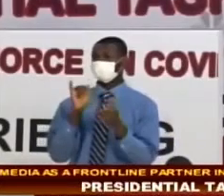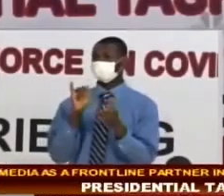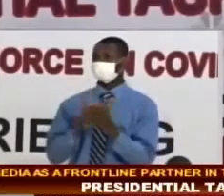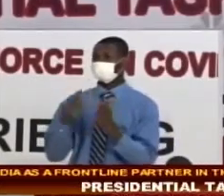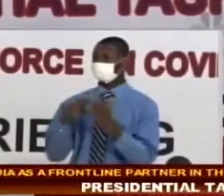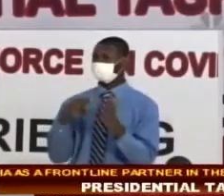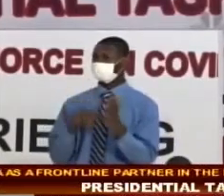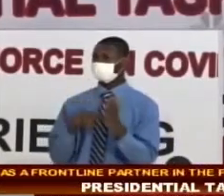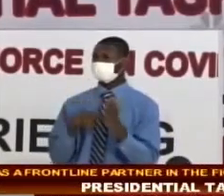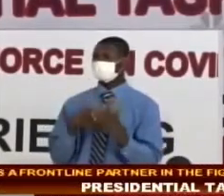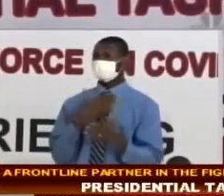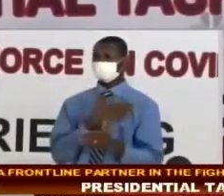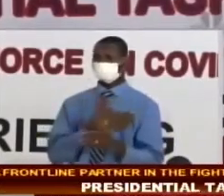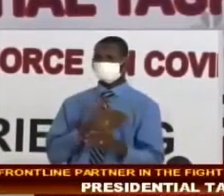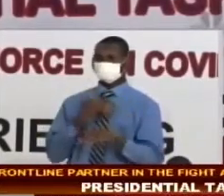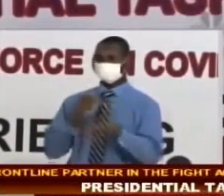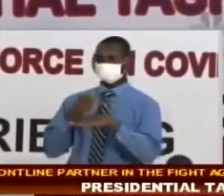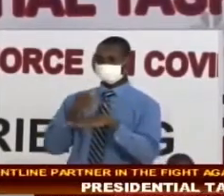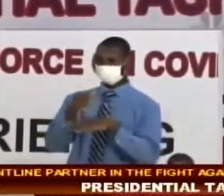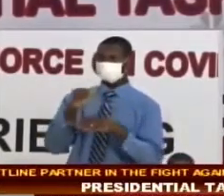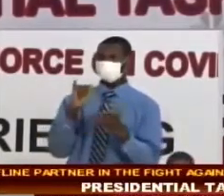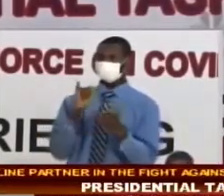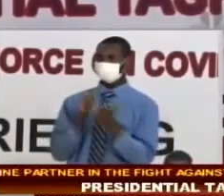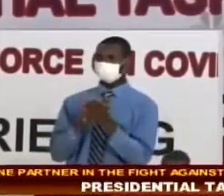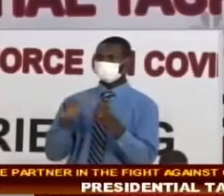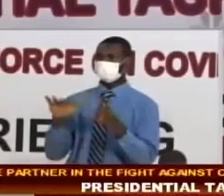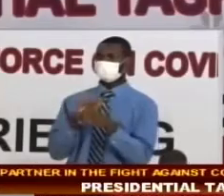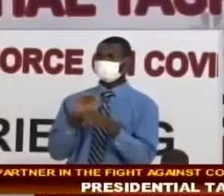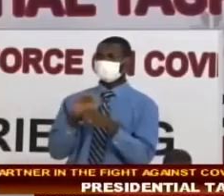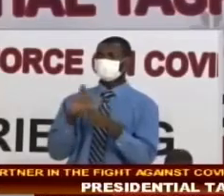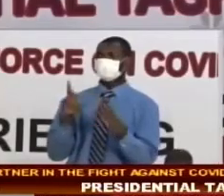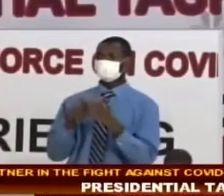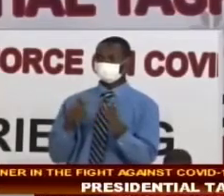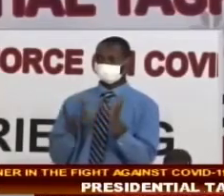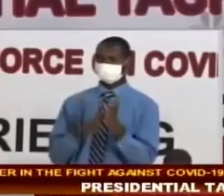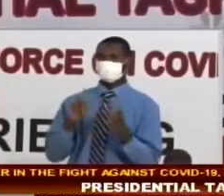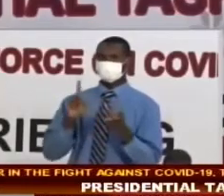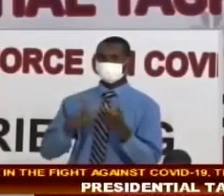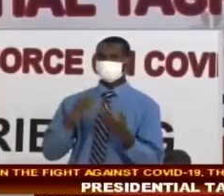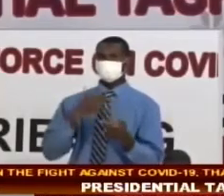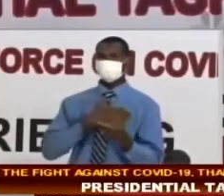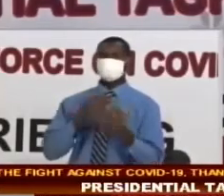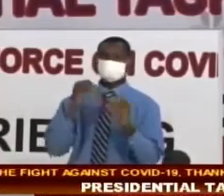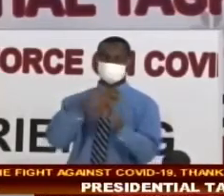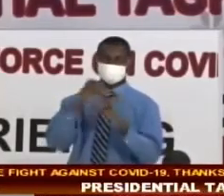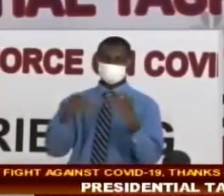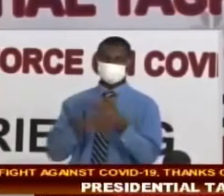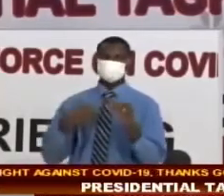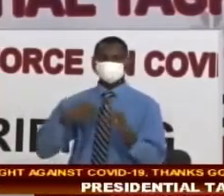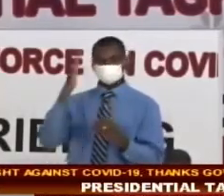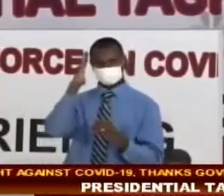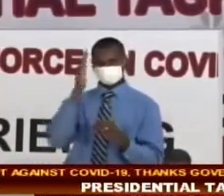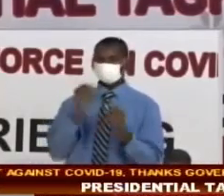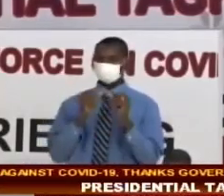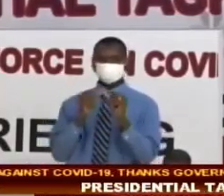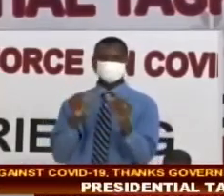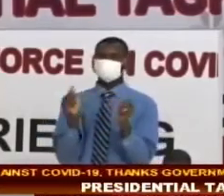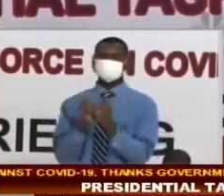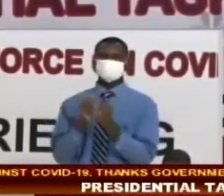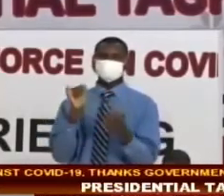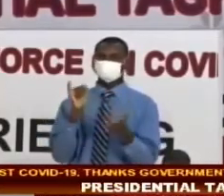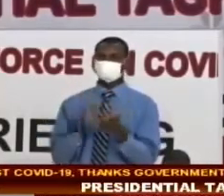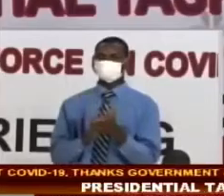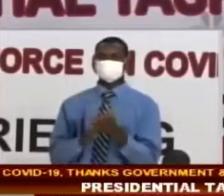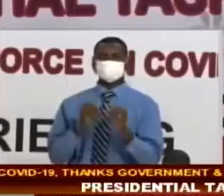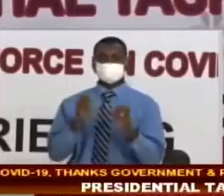you forward the details of that report to the Secretariat of PTF? We will take it up from there. Once we can establish his